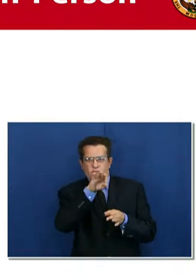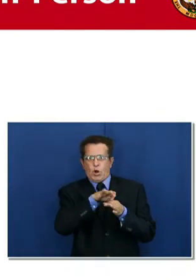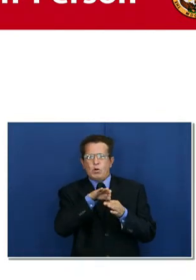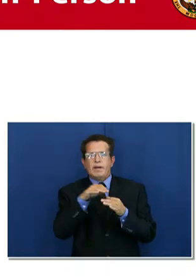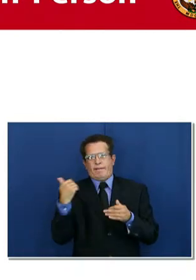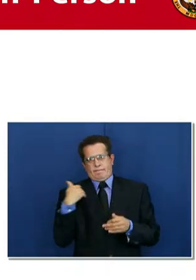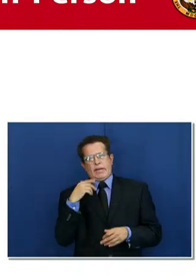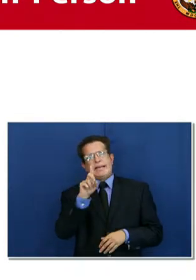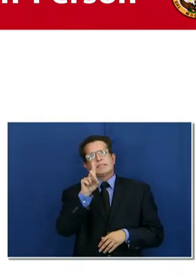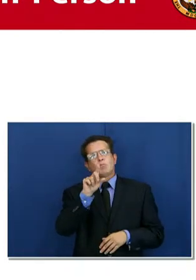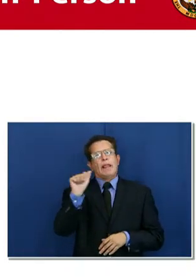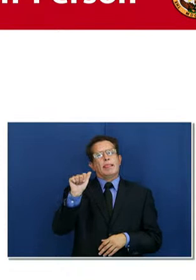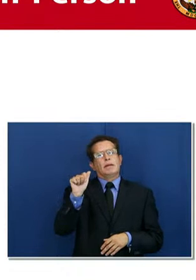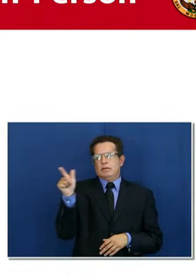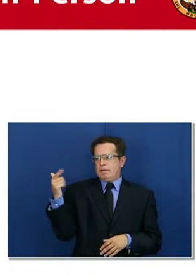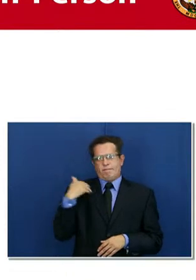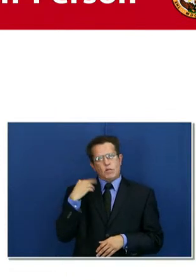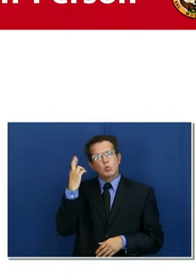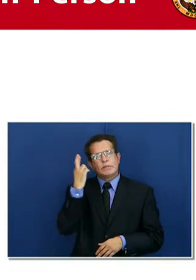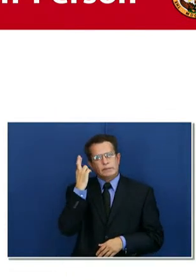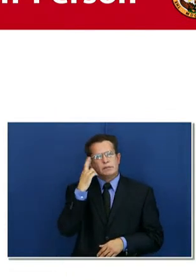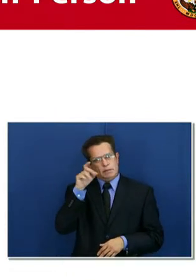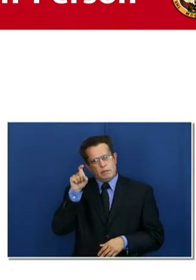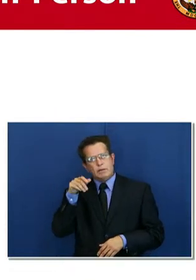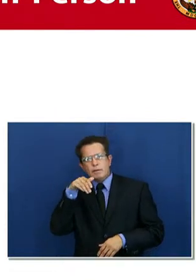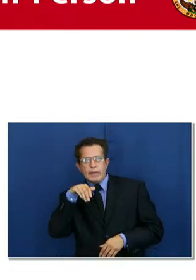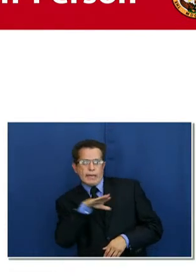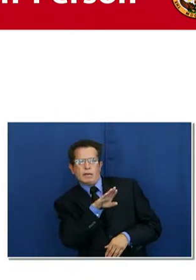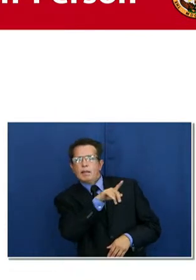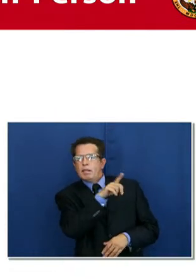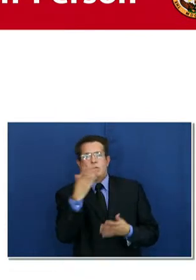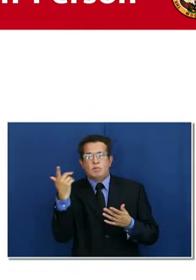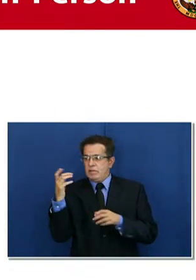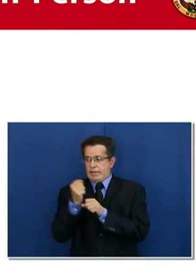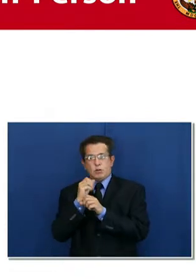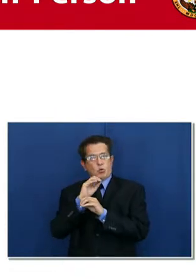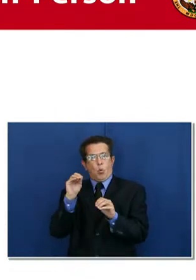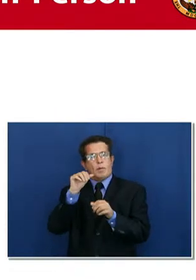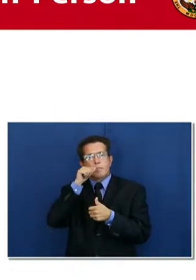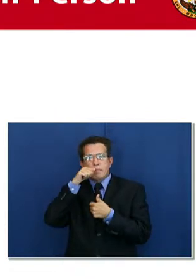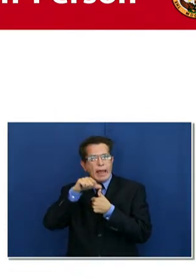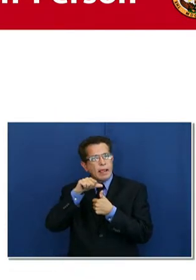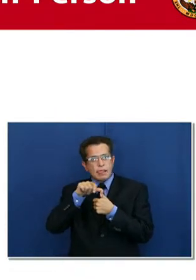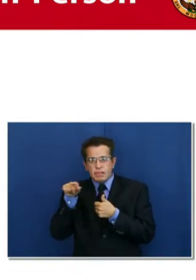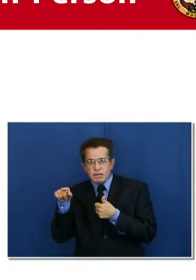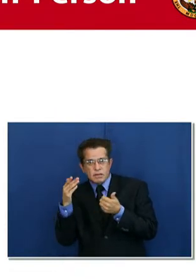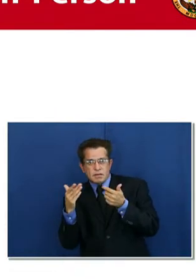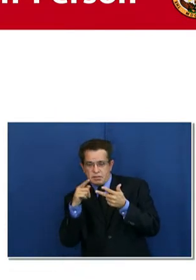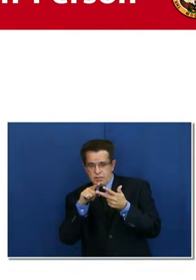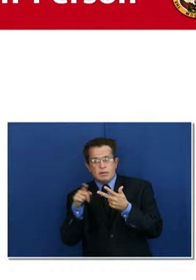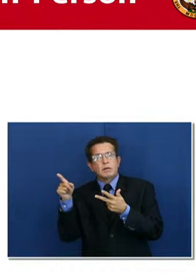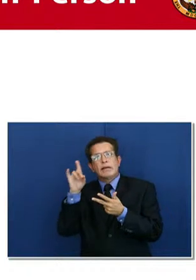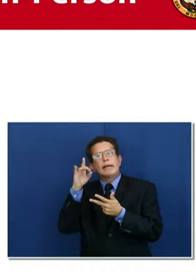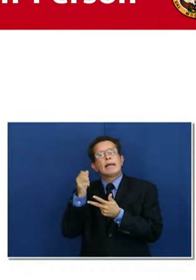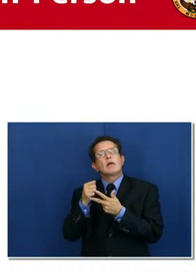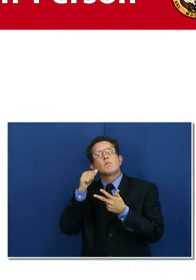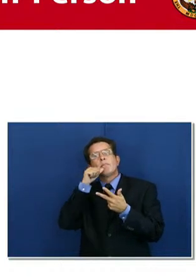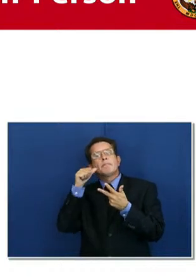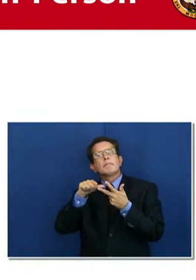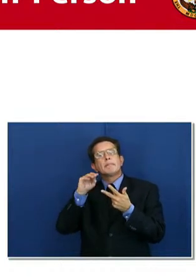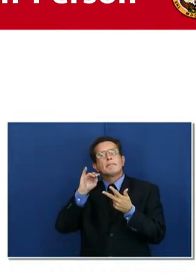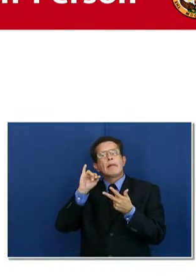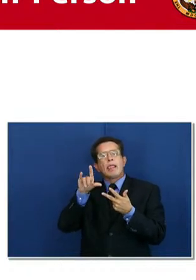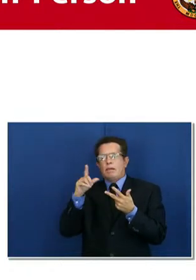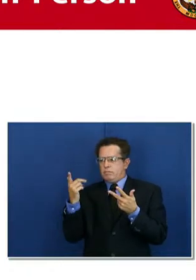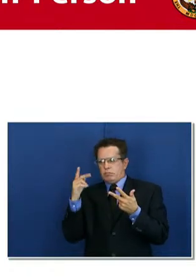with a disability, perhaps. Those are going to be individuals that may have not received their mail ballot. They're going to be individuals that received their mail ballot, but